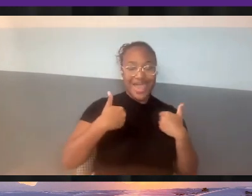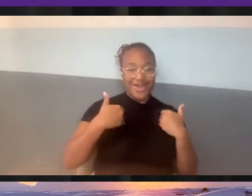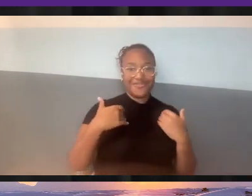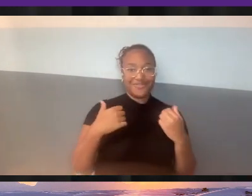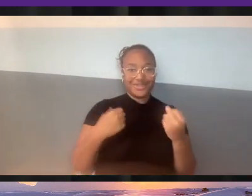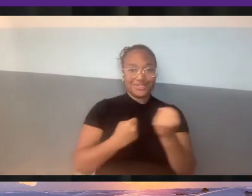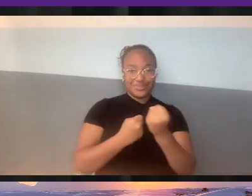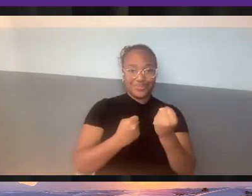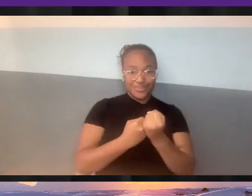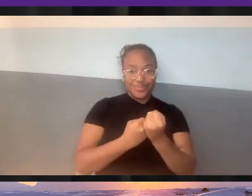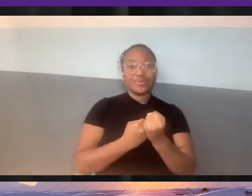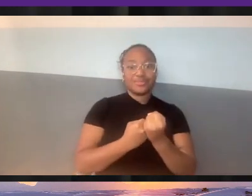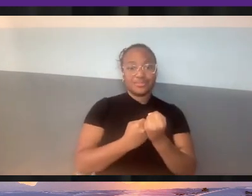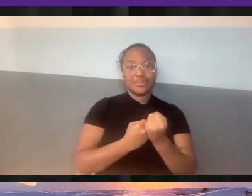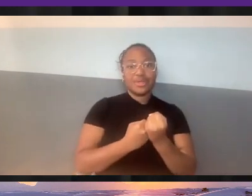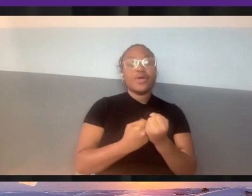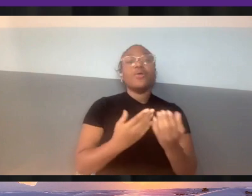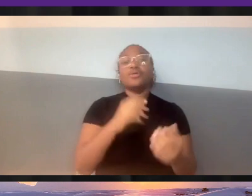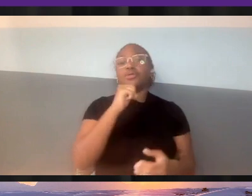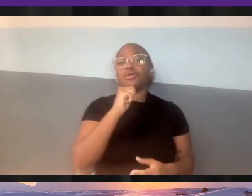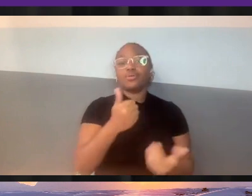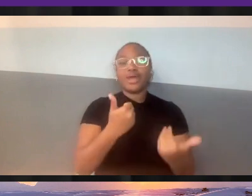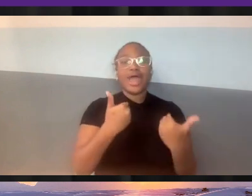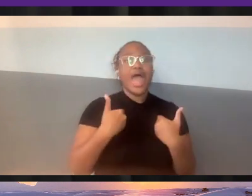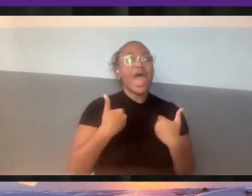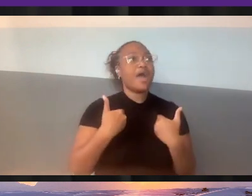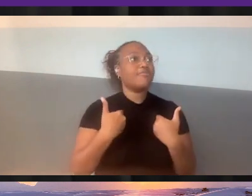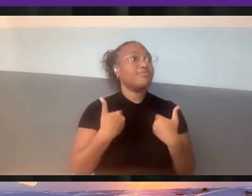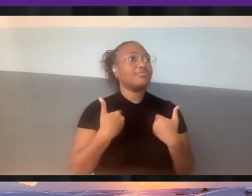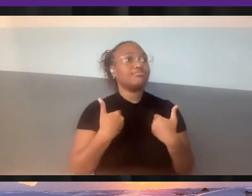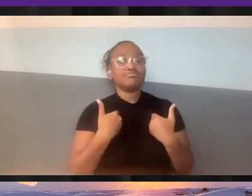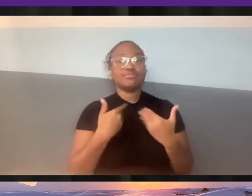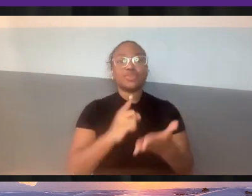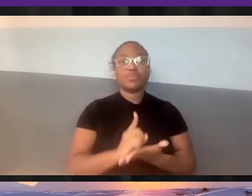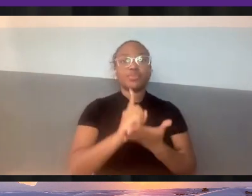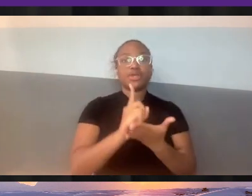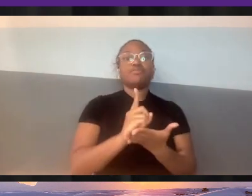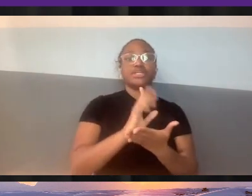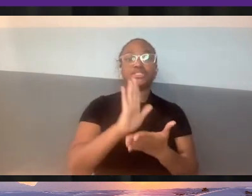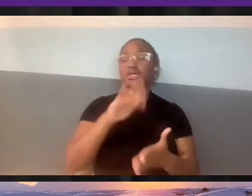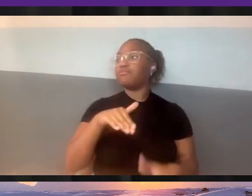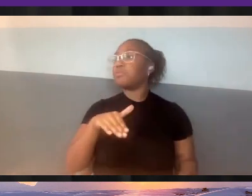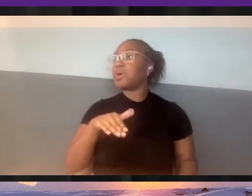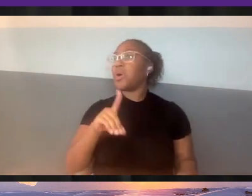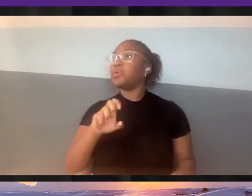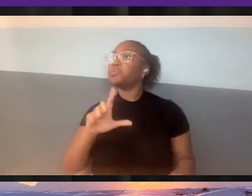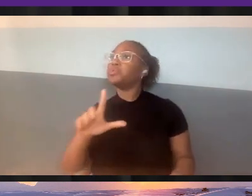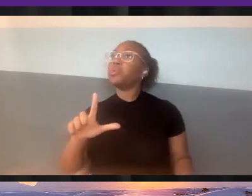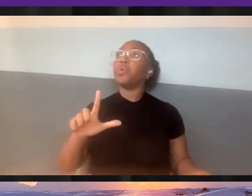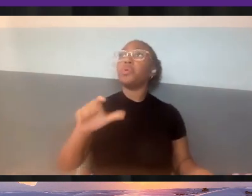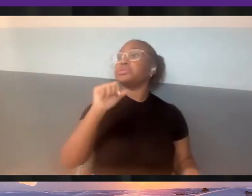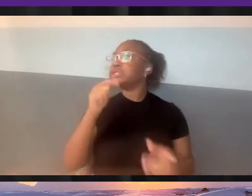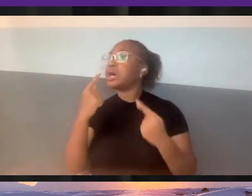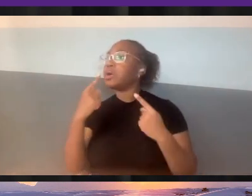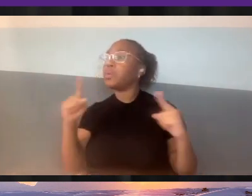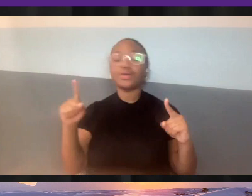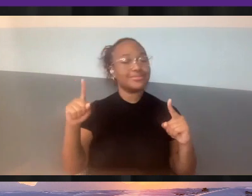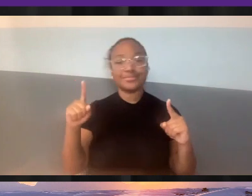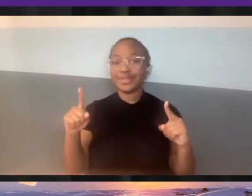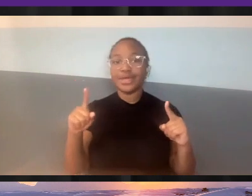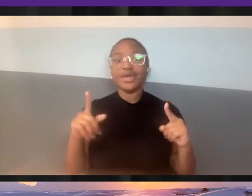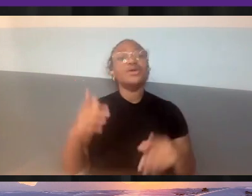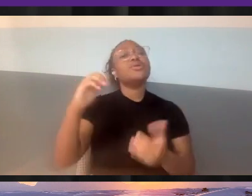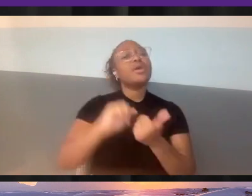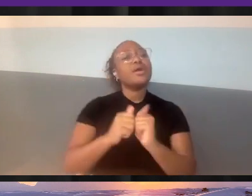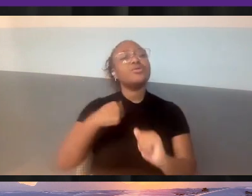have the privilege of saying that's doom and gloom. And so how we think about that future is as a rightful place that we own and move it forward. And I